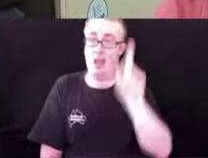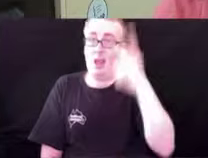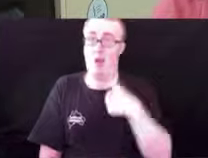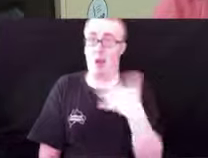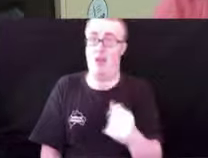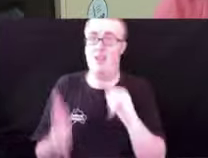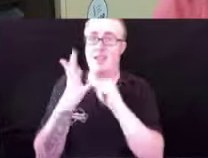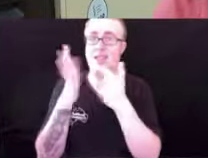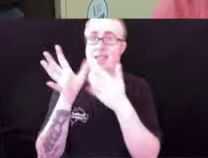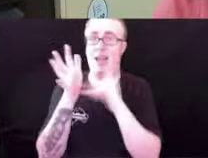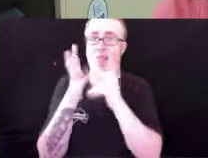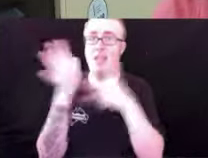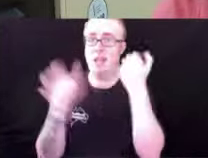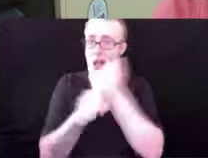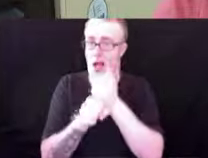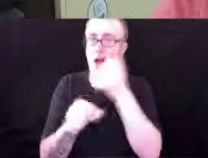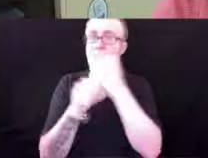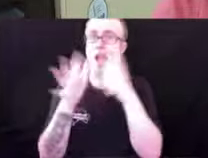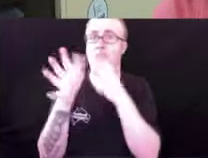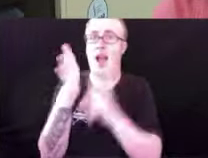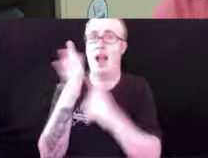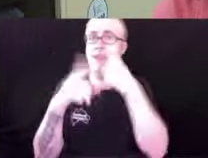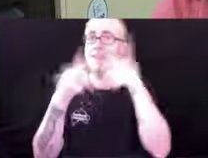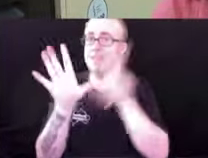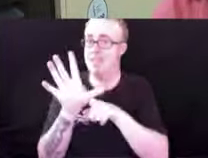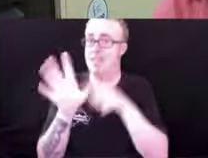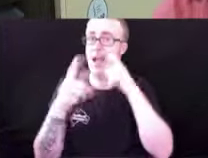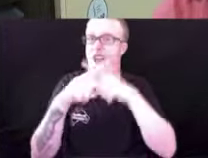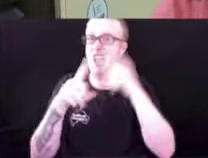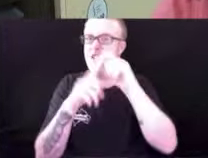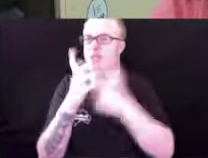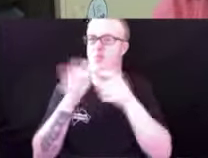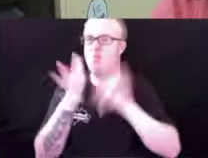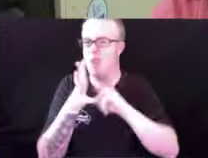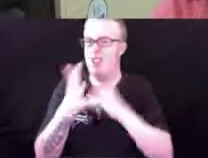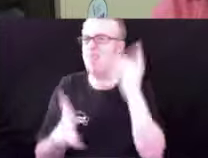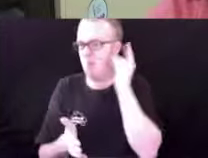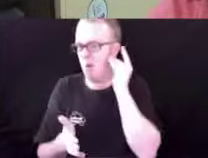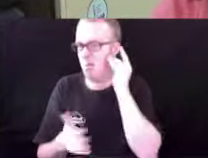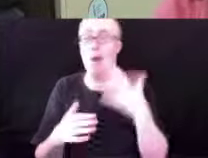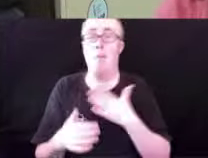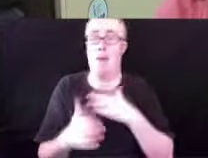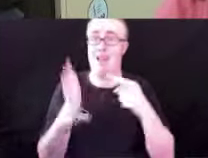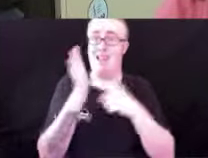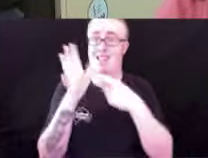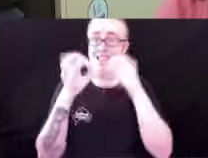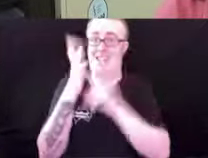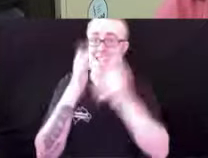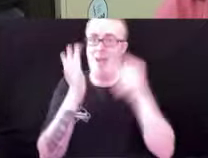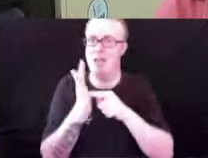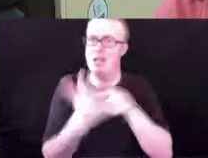At the moment I'm using a Samsung Galaxy Express and a tablet is a Samsung